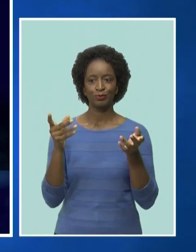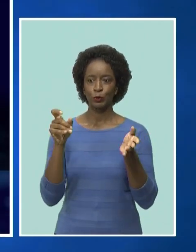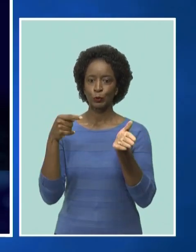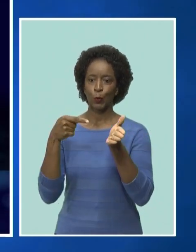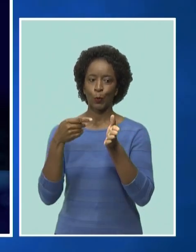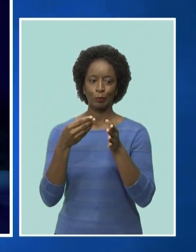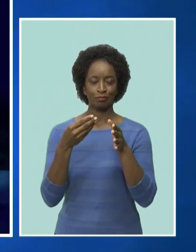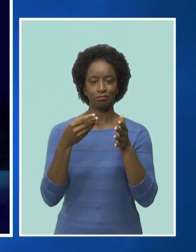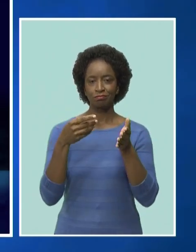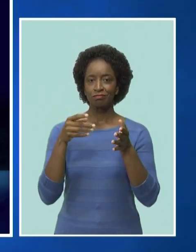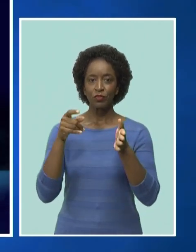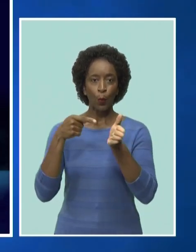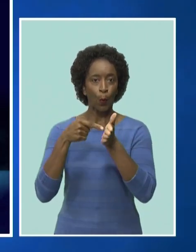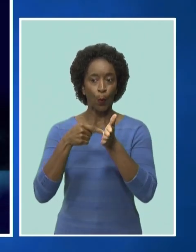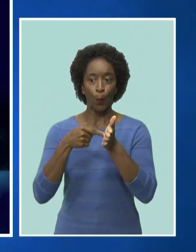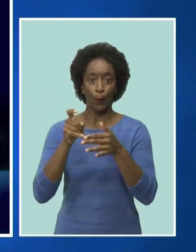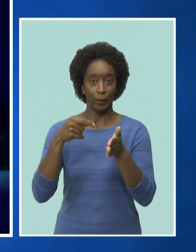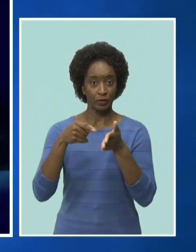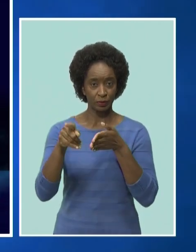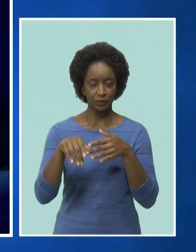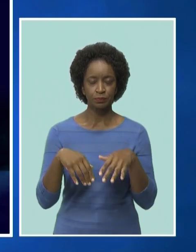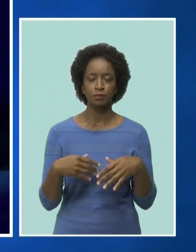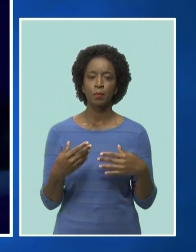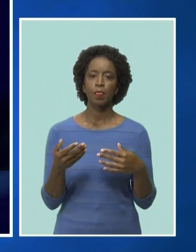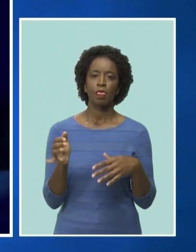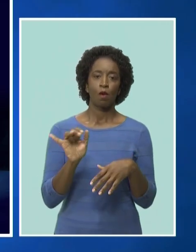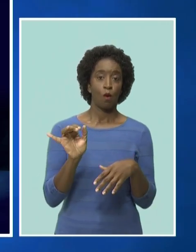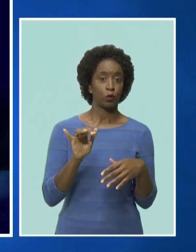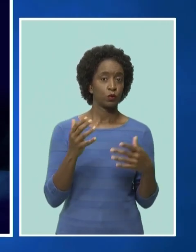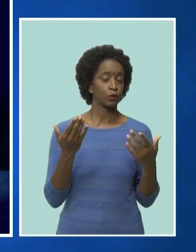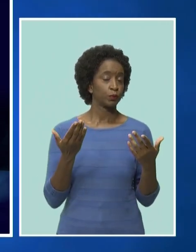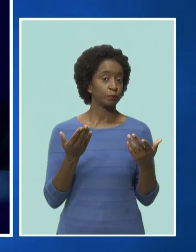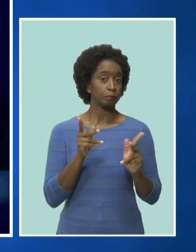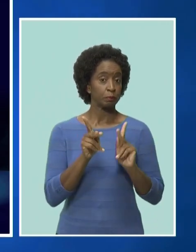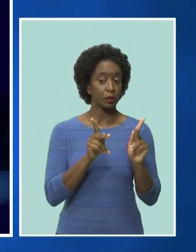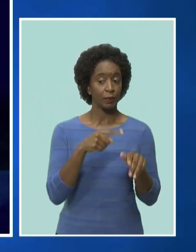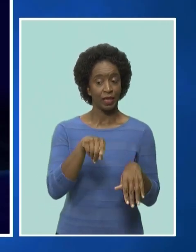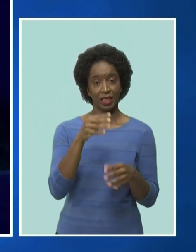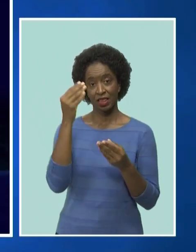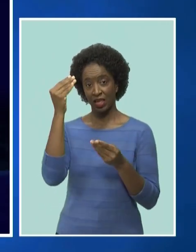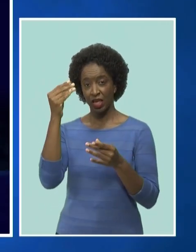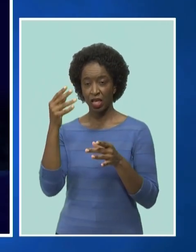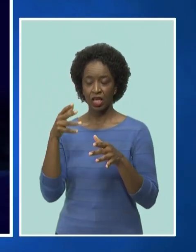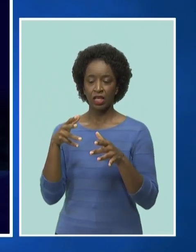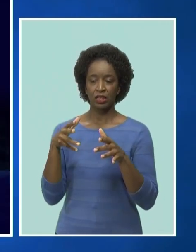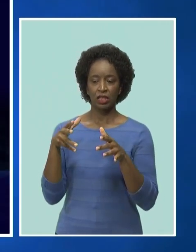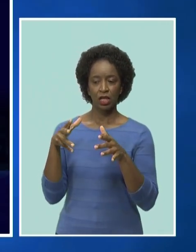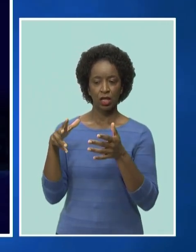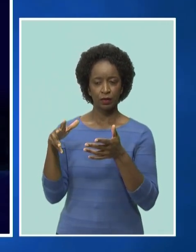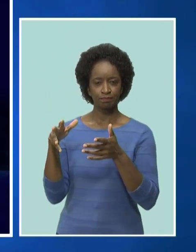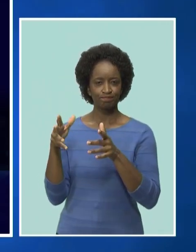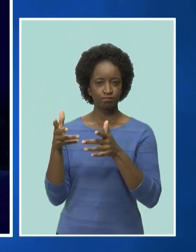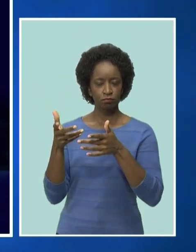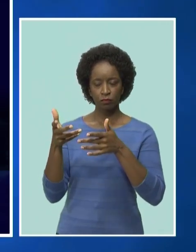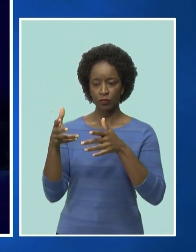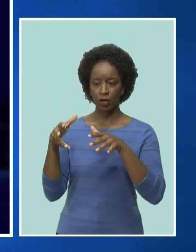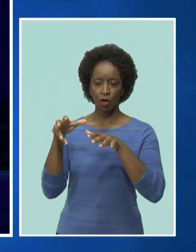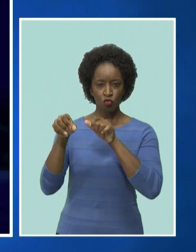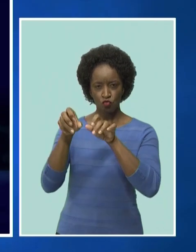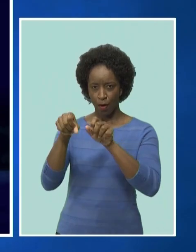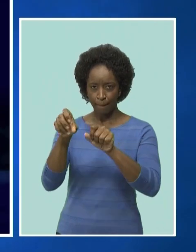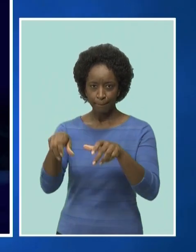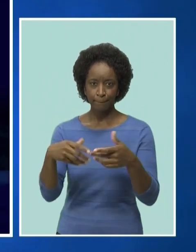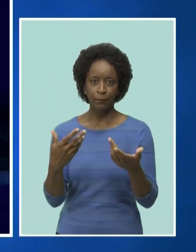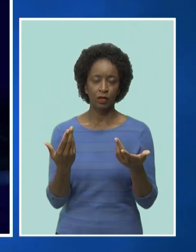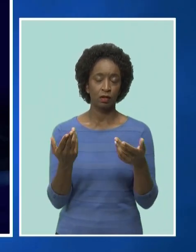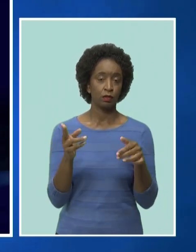who basically collate and capture data now in such a way that they use it for nefarious activity, can use you as a target or can use groups of